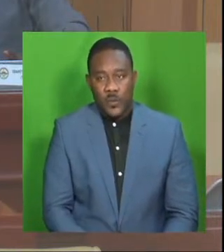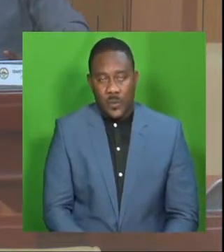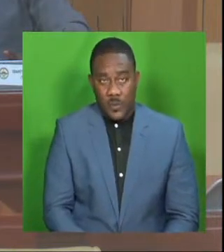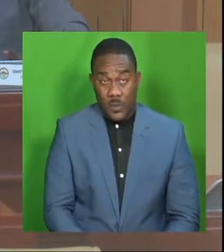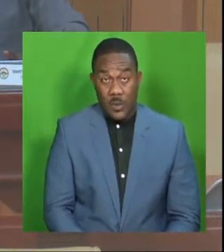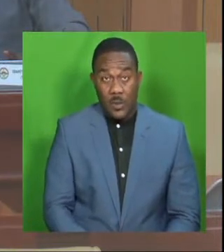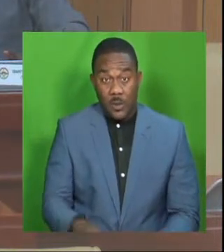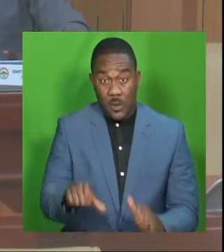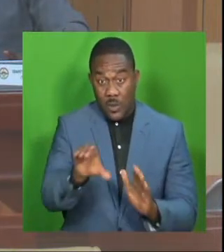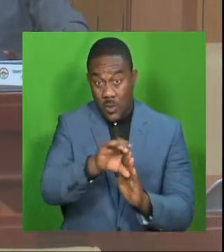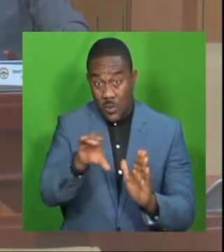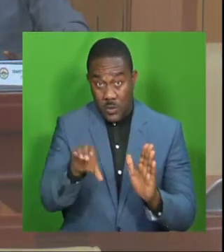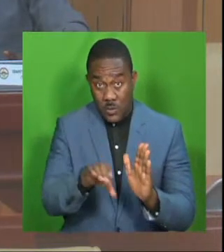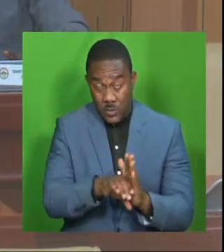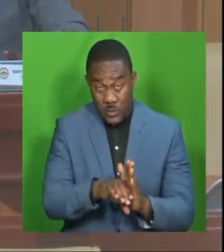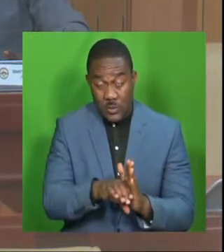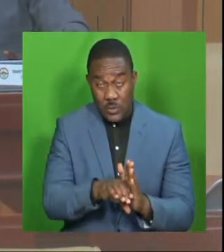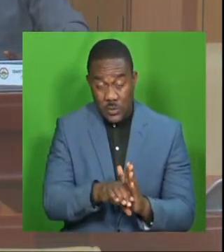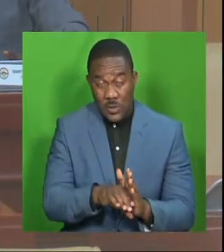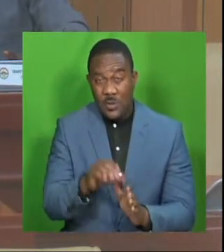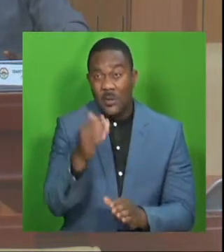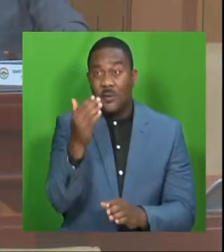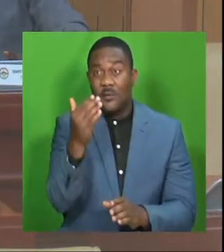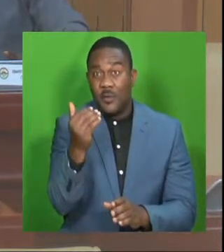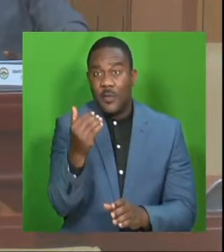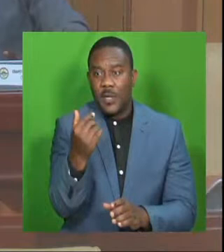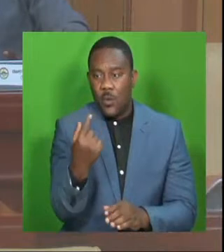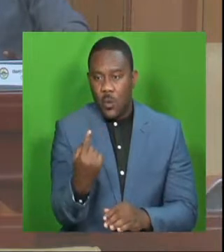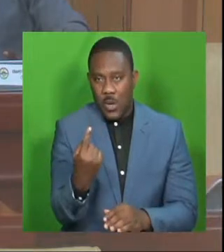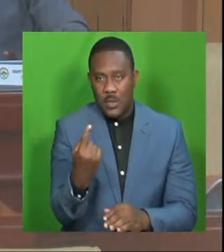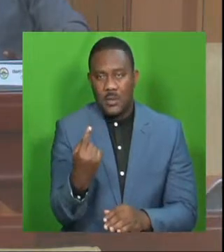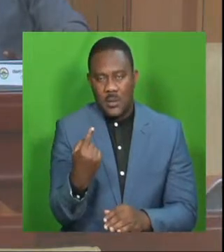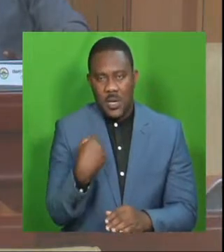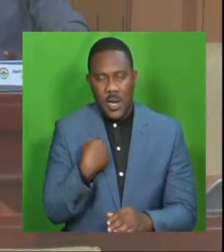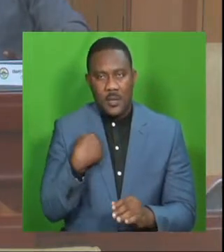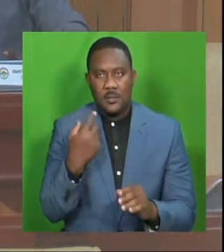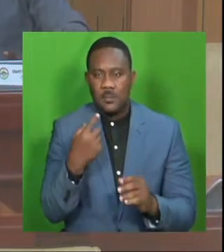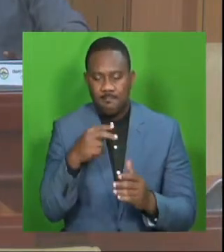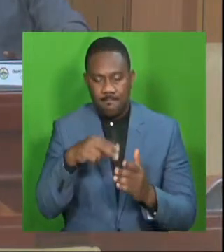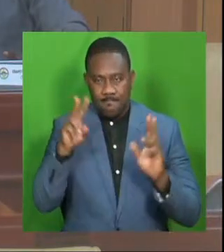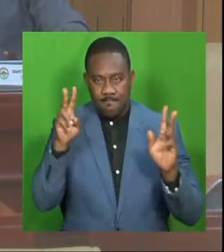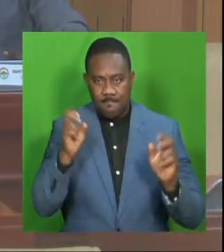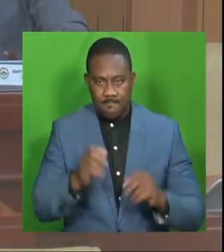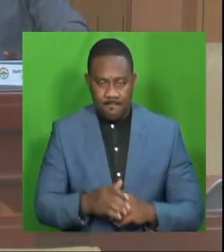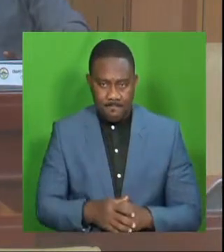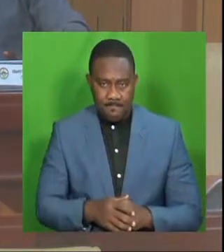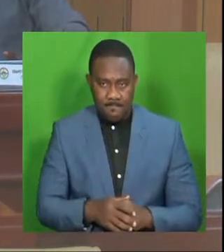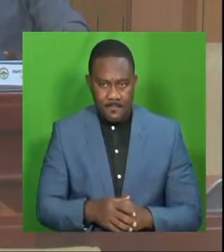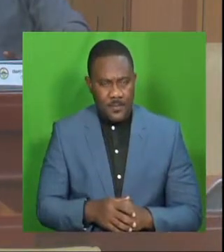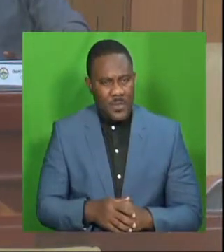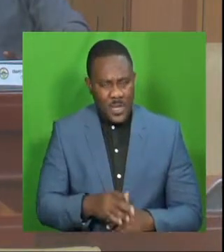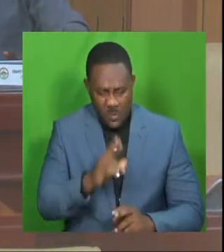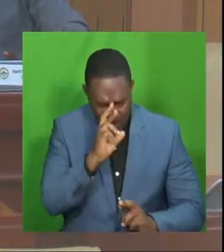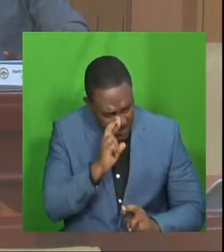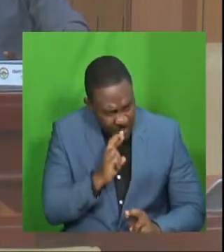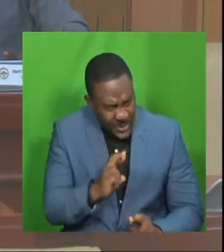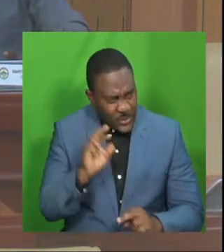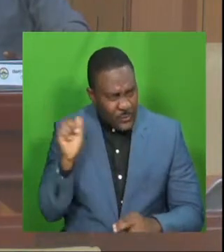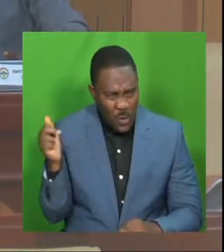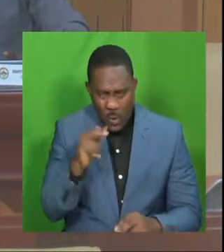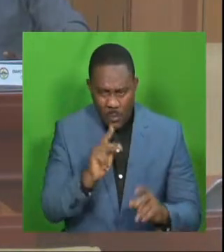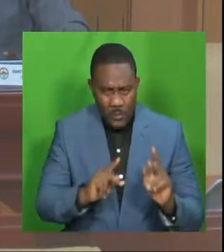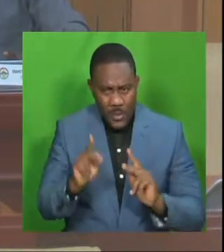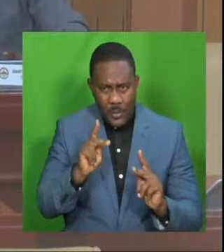15.1 of the 1992 Constitution, which says that, Mr. Speaker, with your permission, I read, it says that the dignity of all persons shall